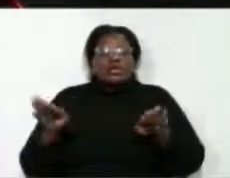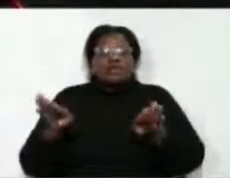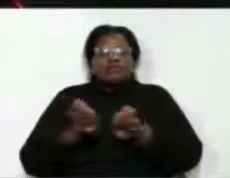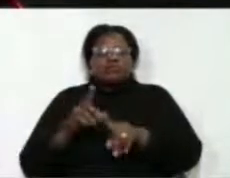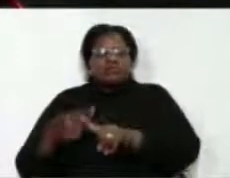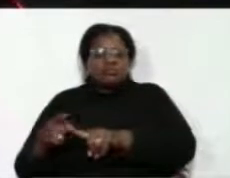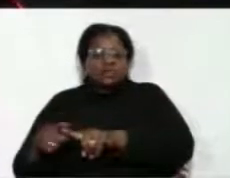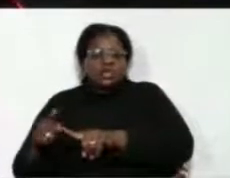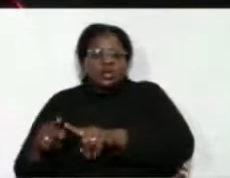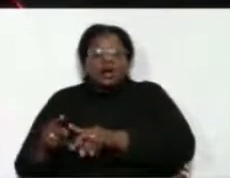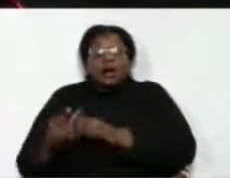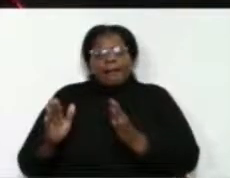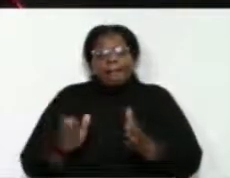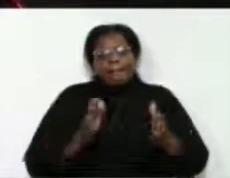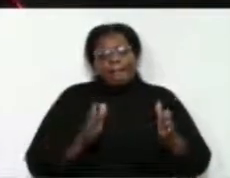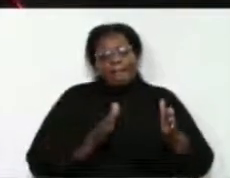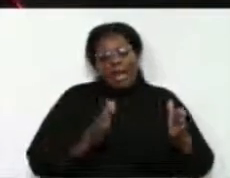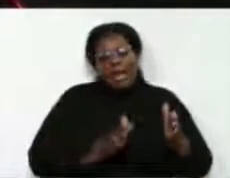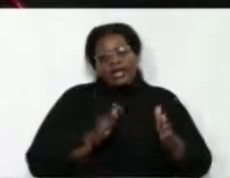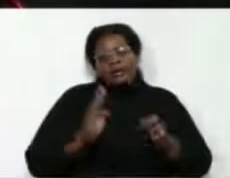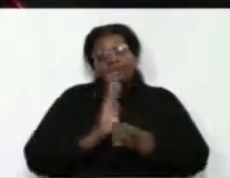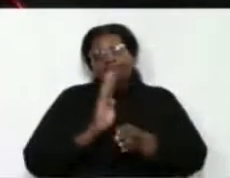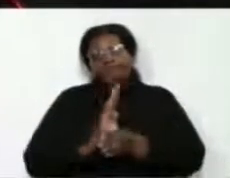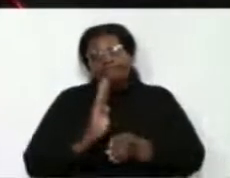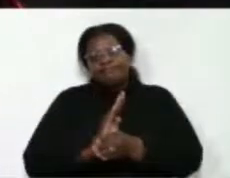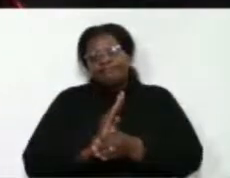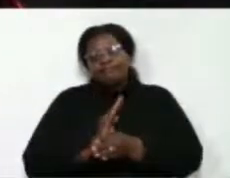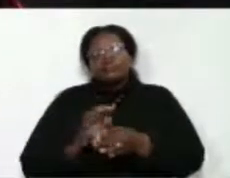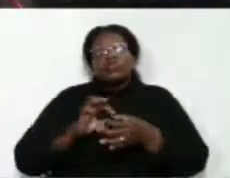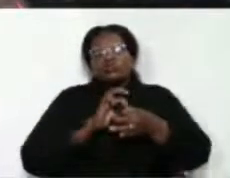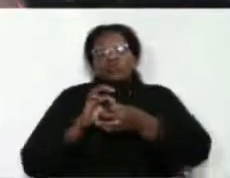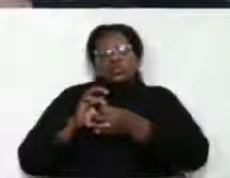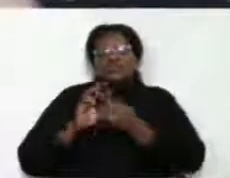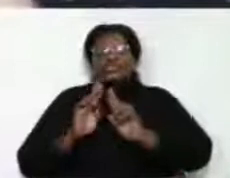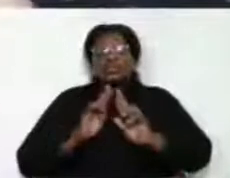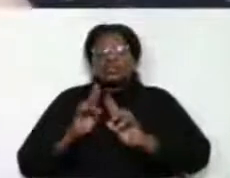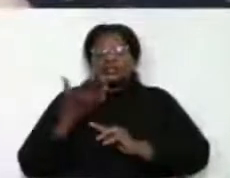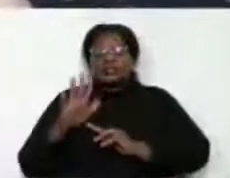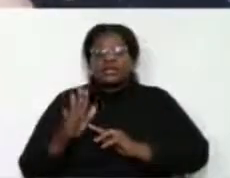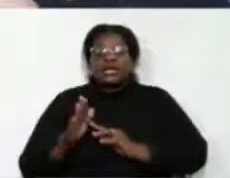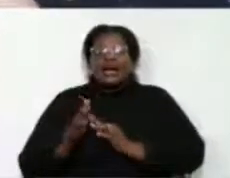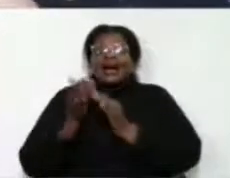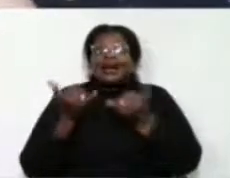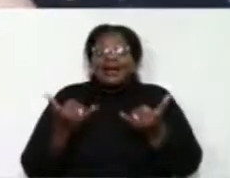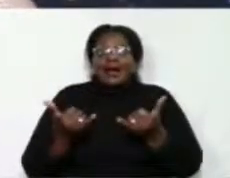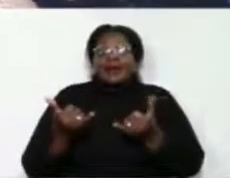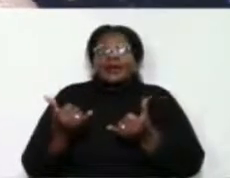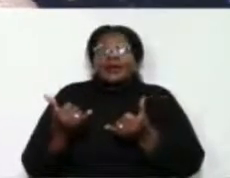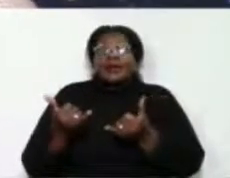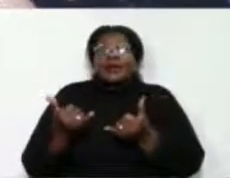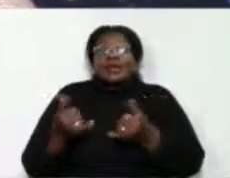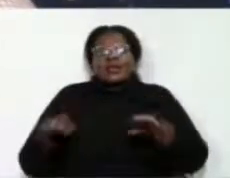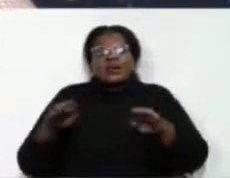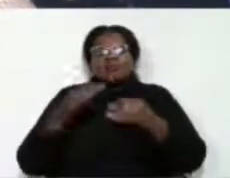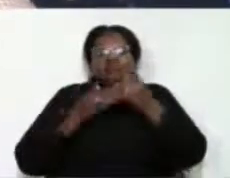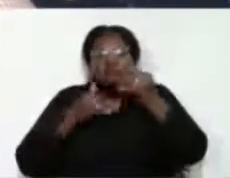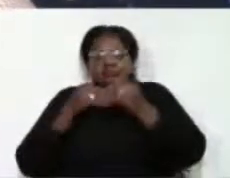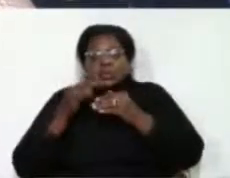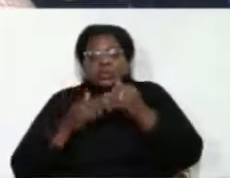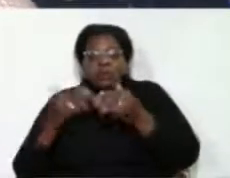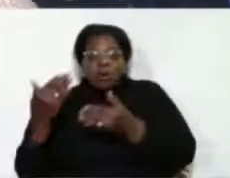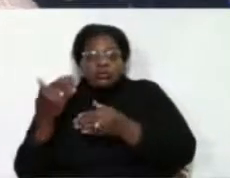business plan, and we spoke a bit about partnering then, and it created some interest, and even in other shows, I think with